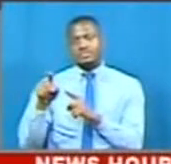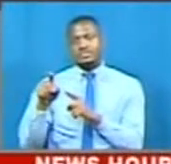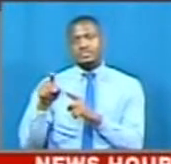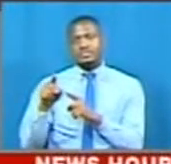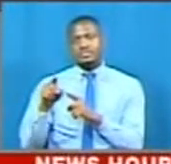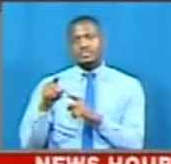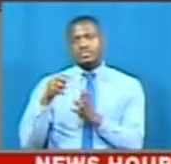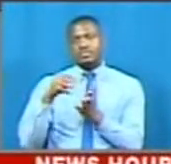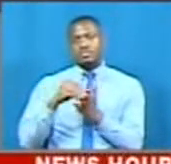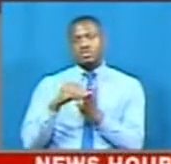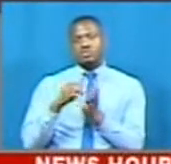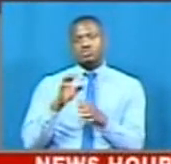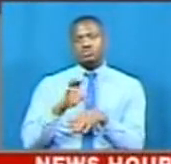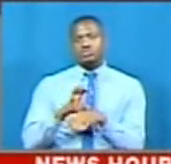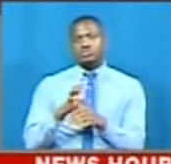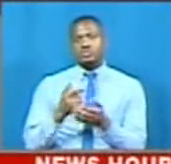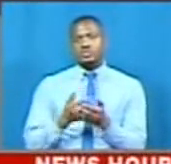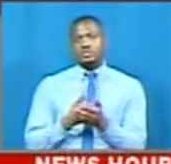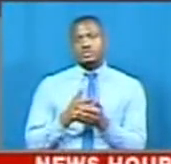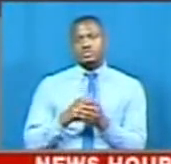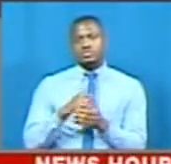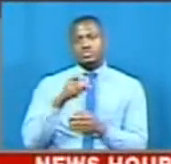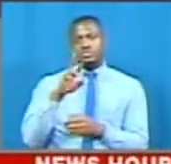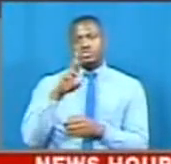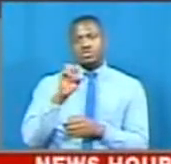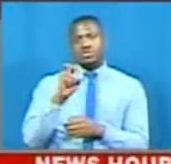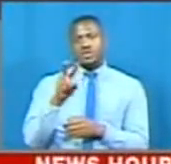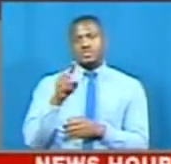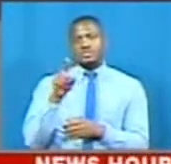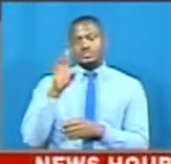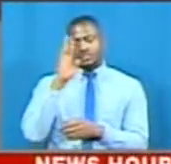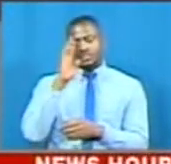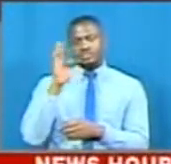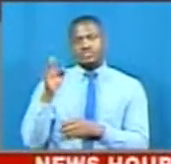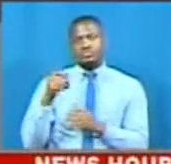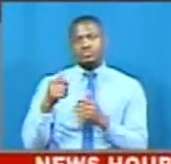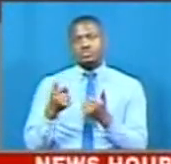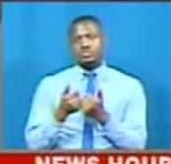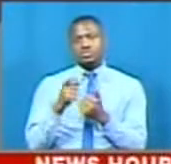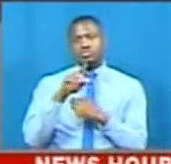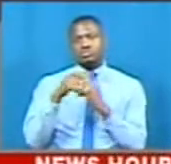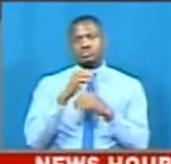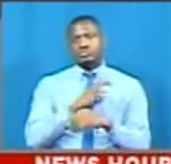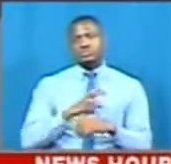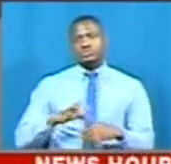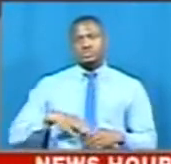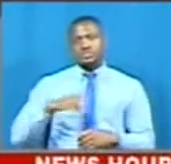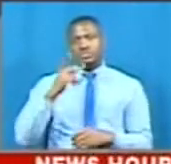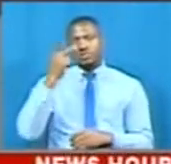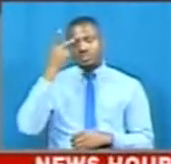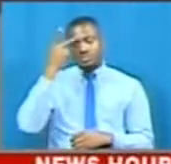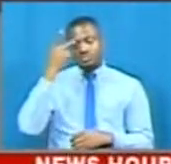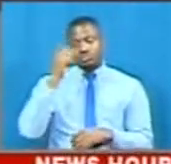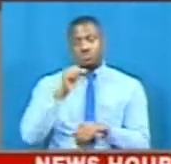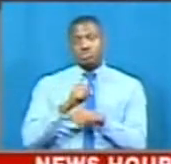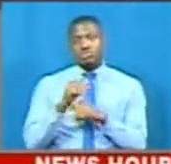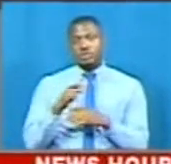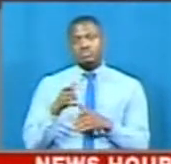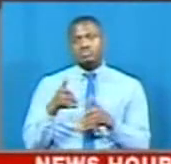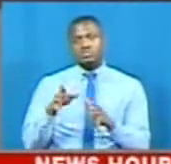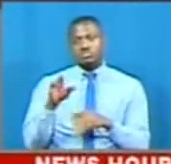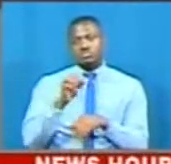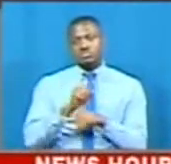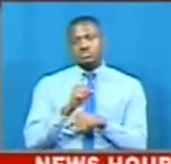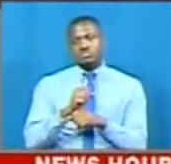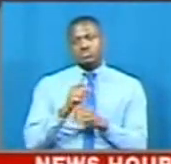Diocesan Bishop of Methodist Church, Ghana, Right Reverend Samuel Osabuti, challenged Christian politicians and civil workers